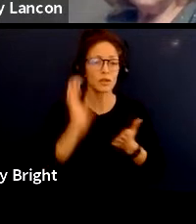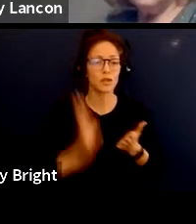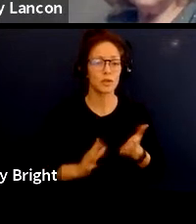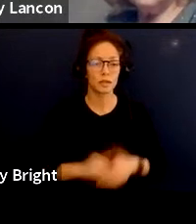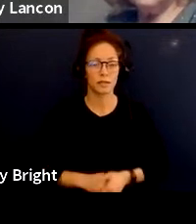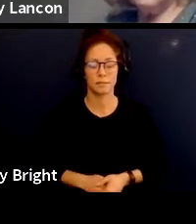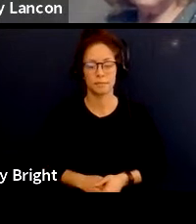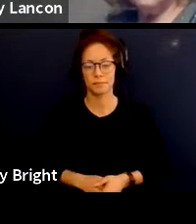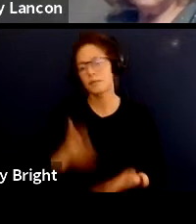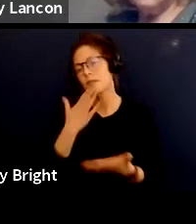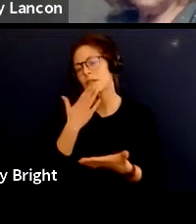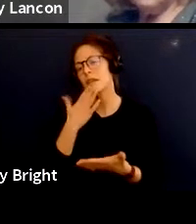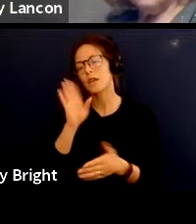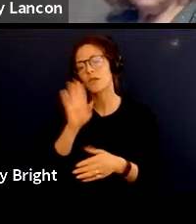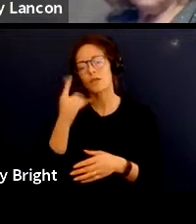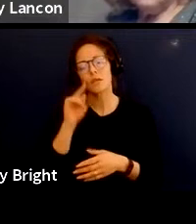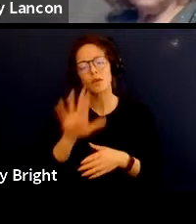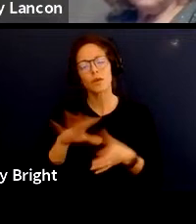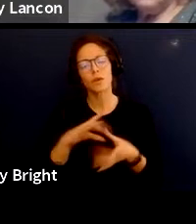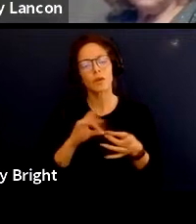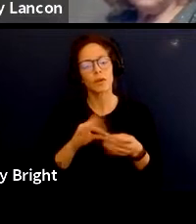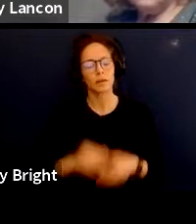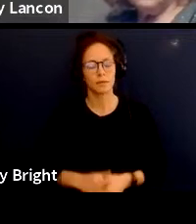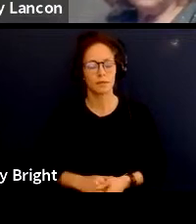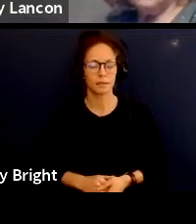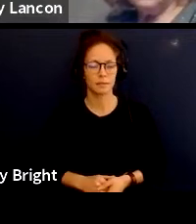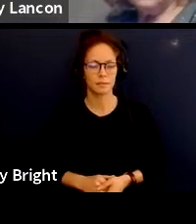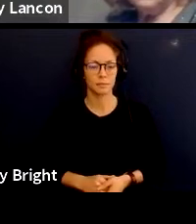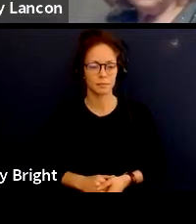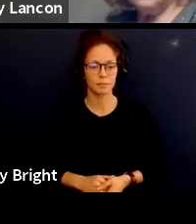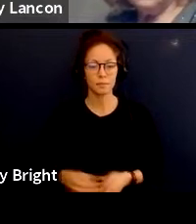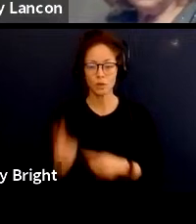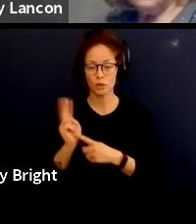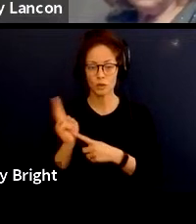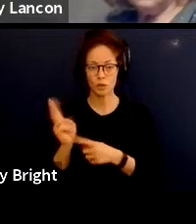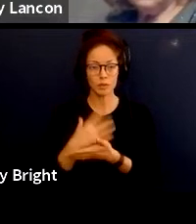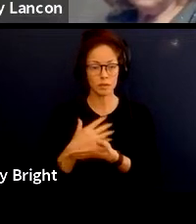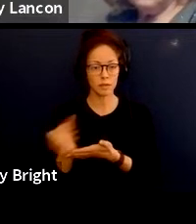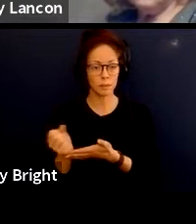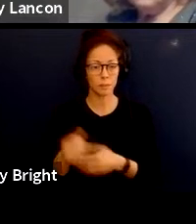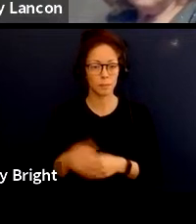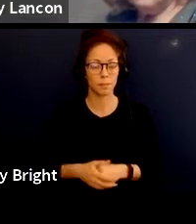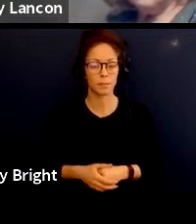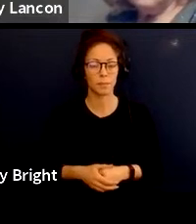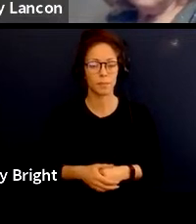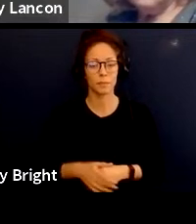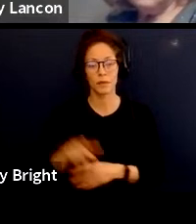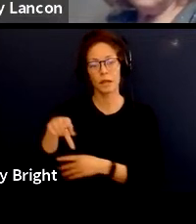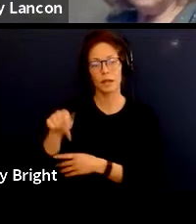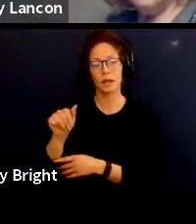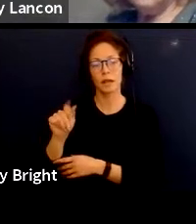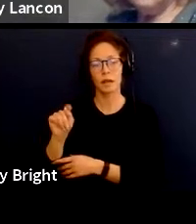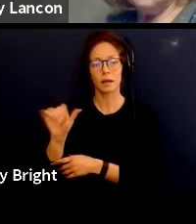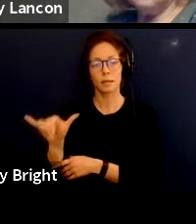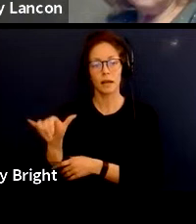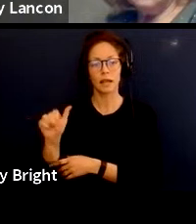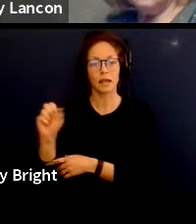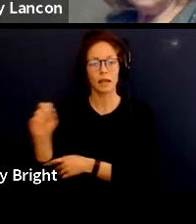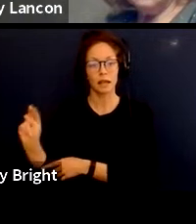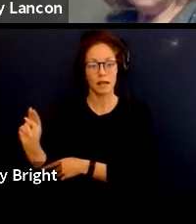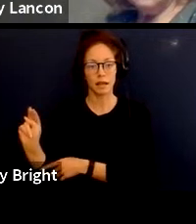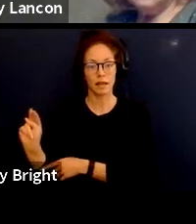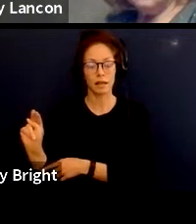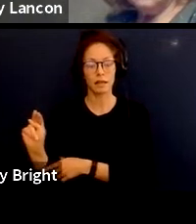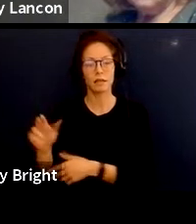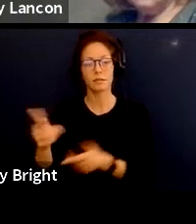Thank you for your comments, Mrs. Grace. 2 minutes is up. Patty Ann, you're up next, and